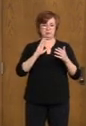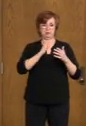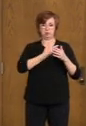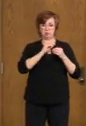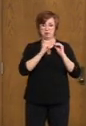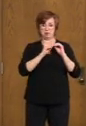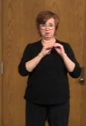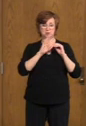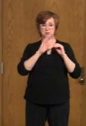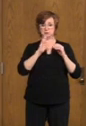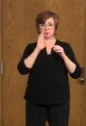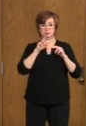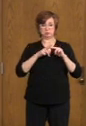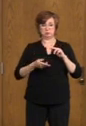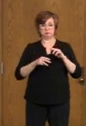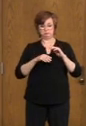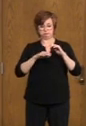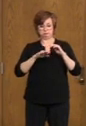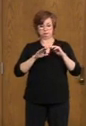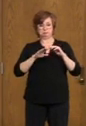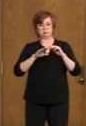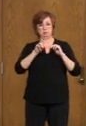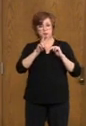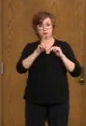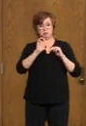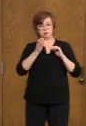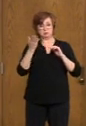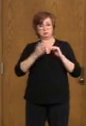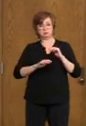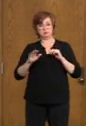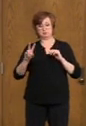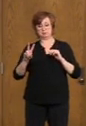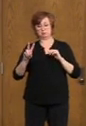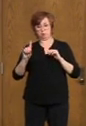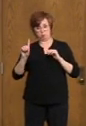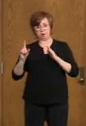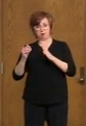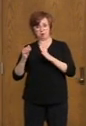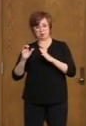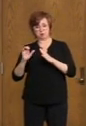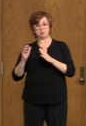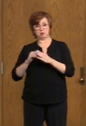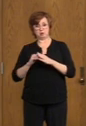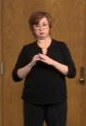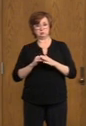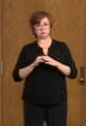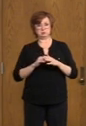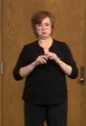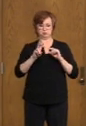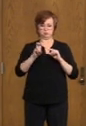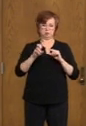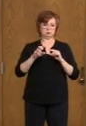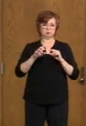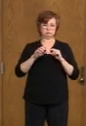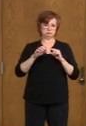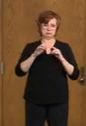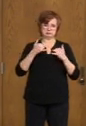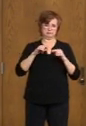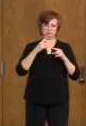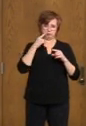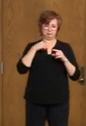200 people per 100,000, which still is too high for our province, most certainly.